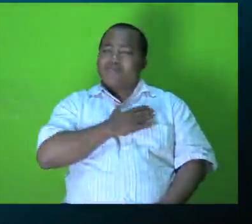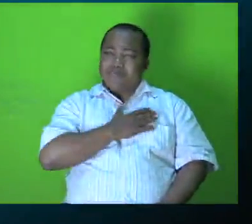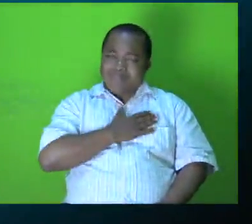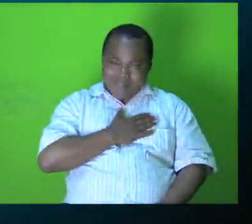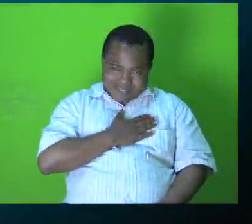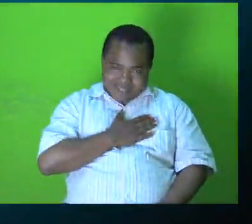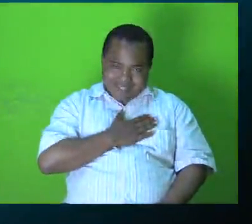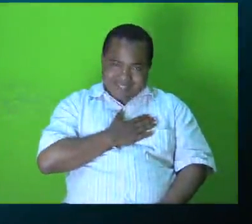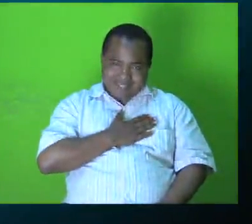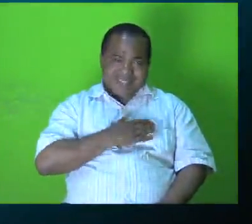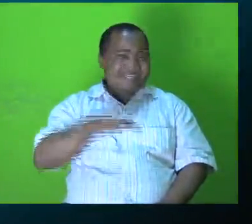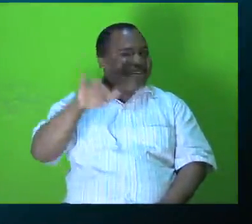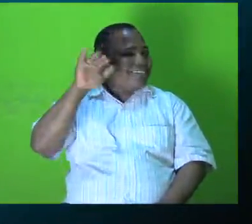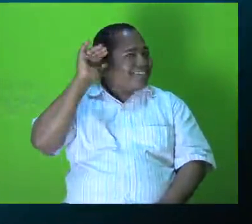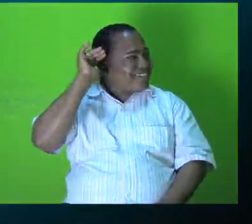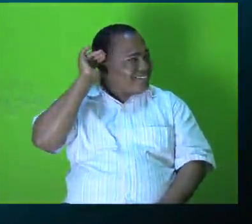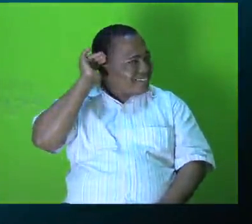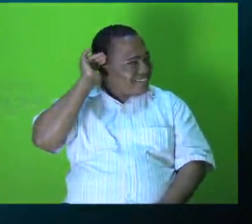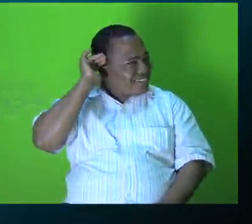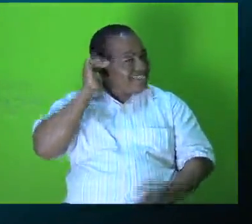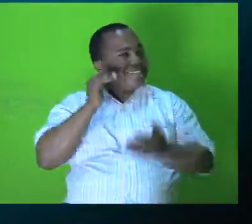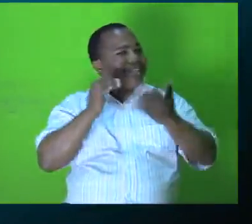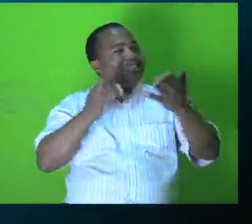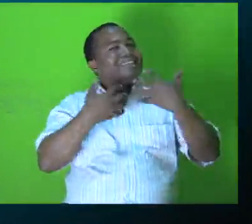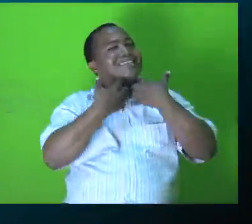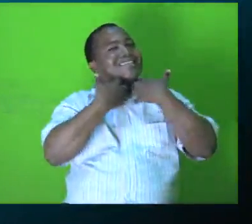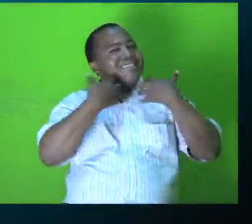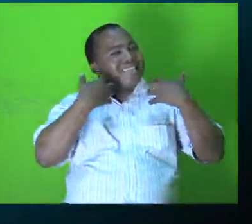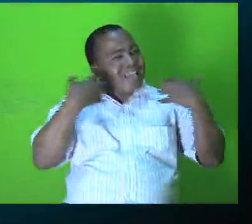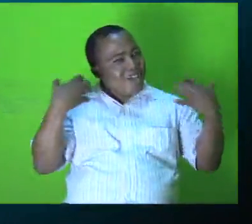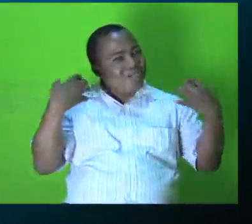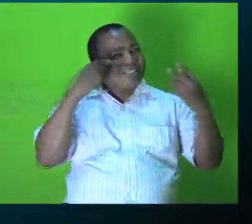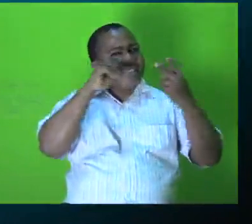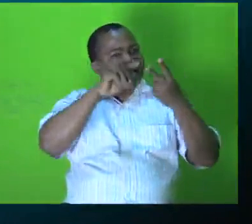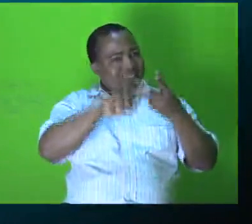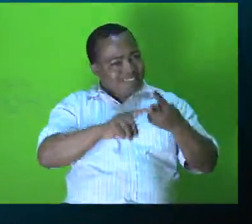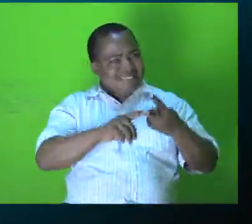Please listen this voice again.